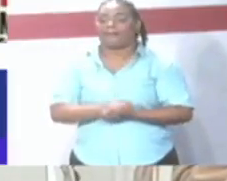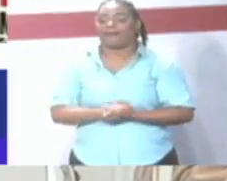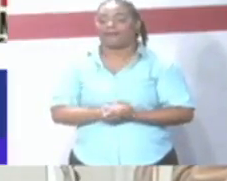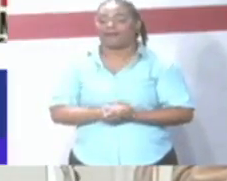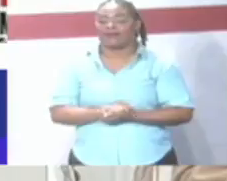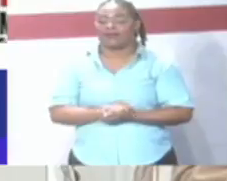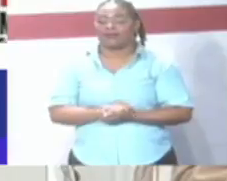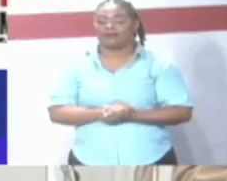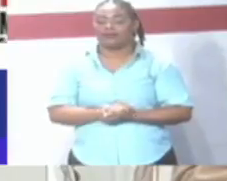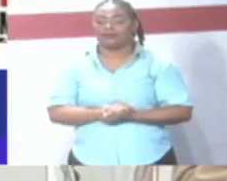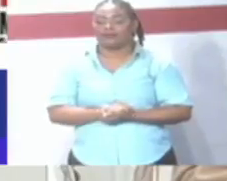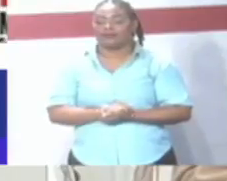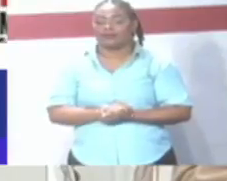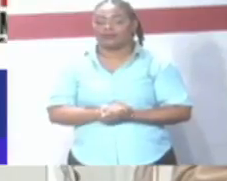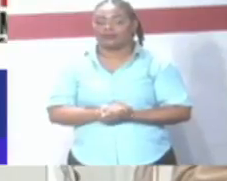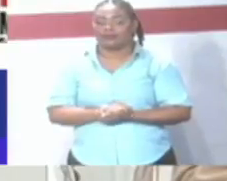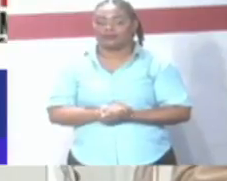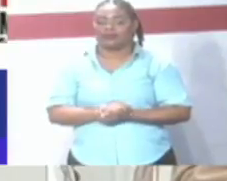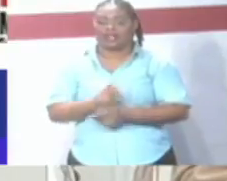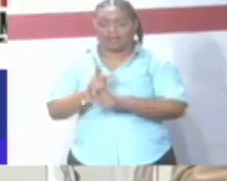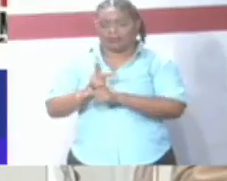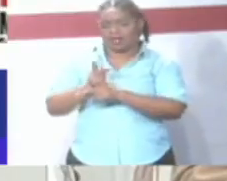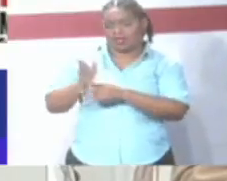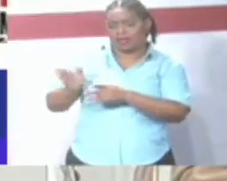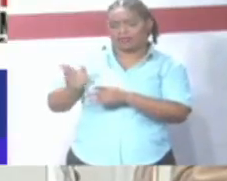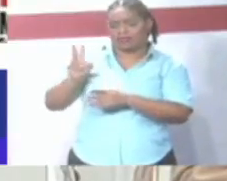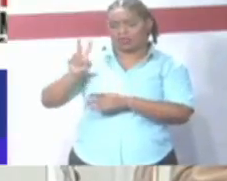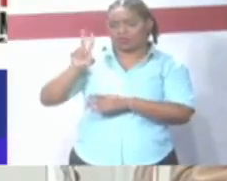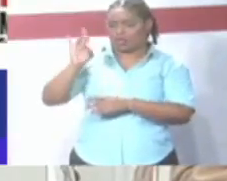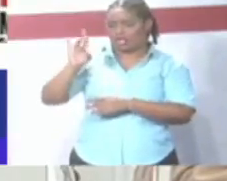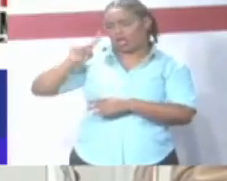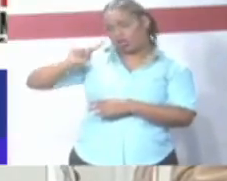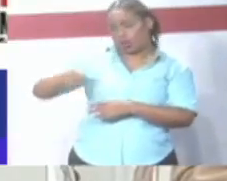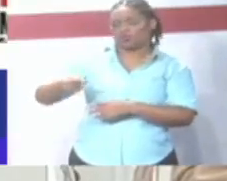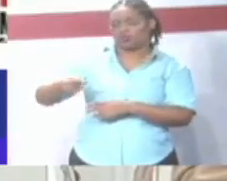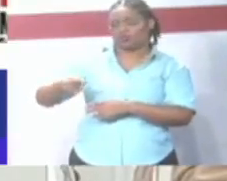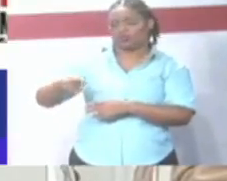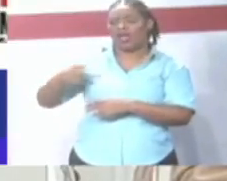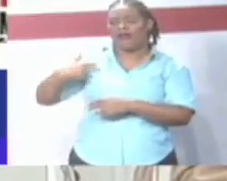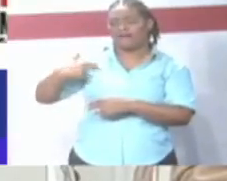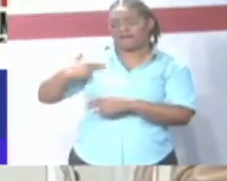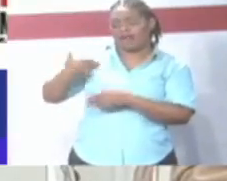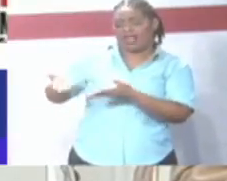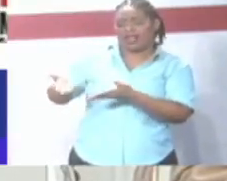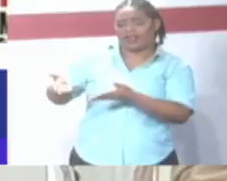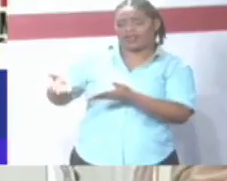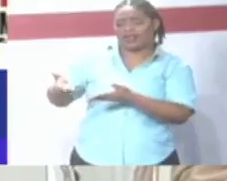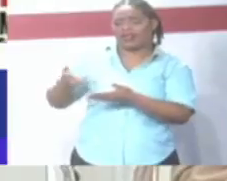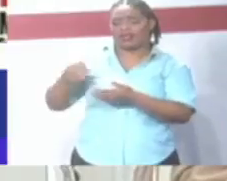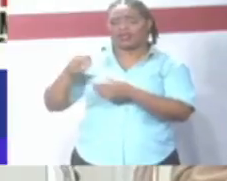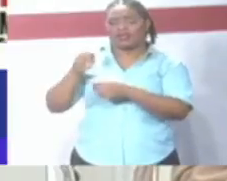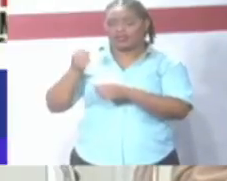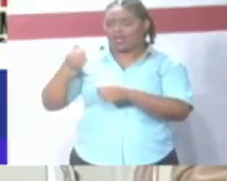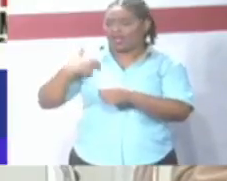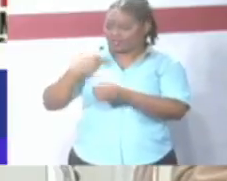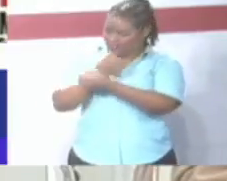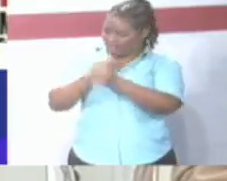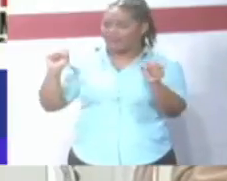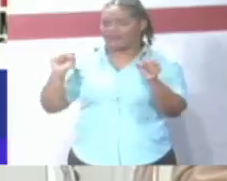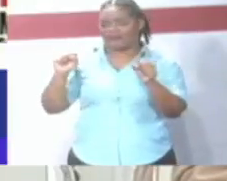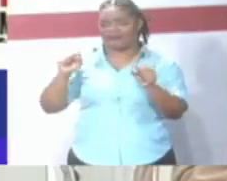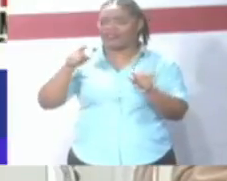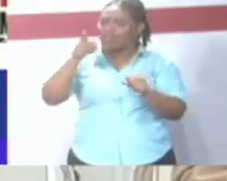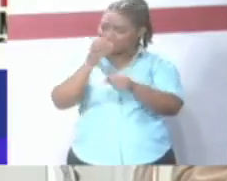have ring-fenced those doses, so don't worry. We have your back on this, and you will receive your second shot